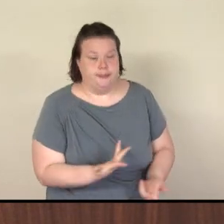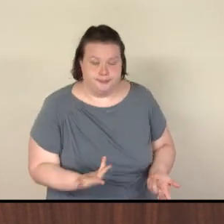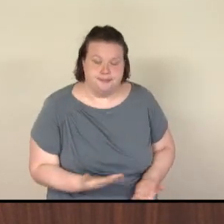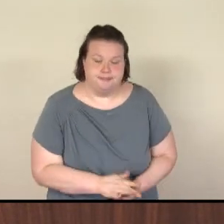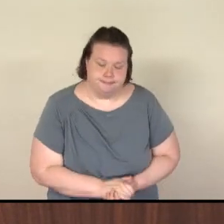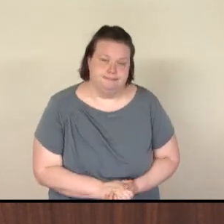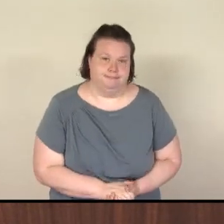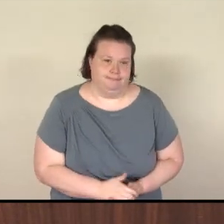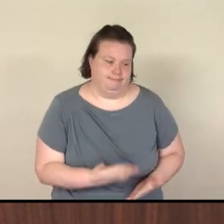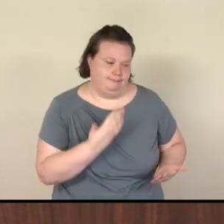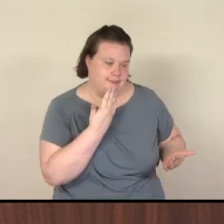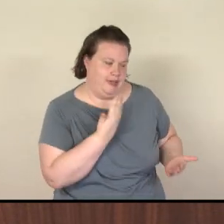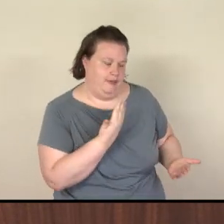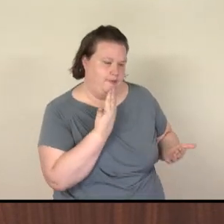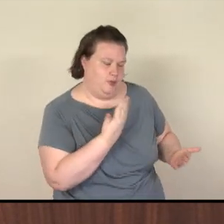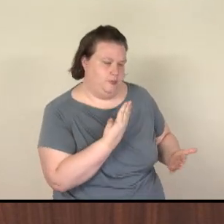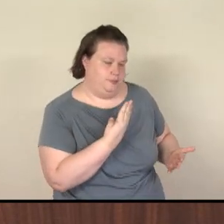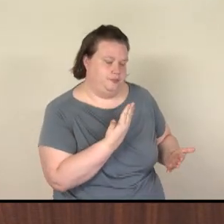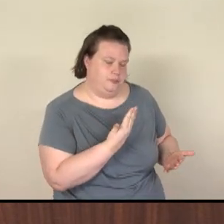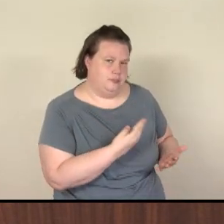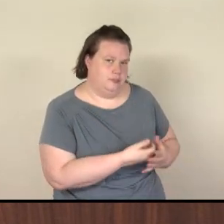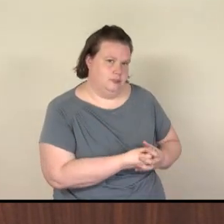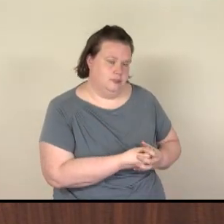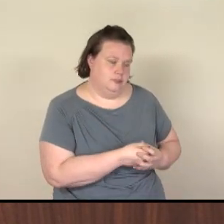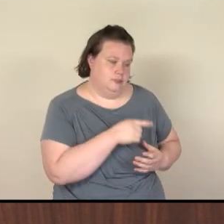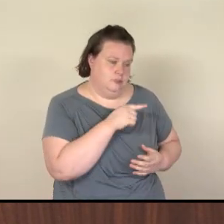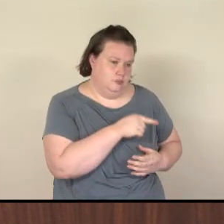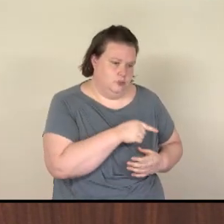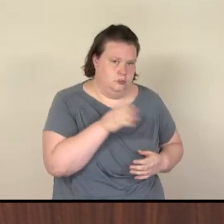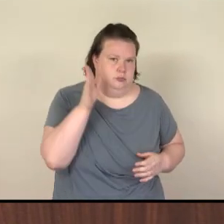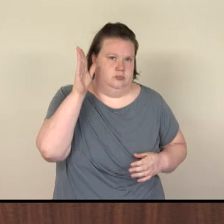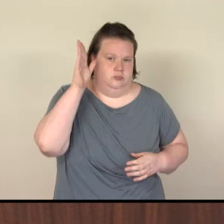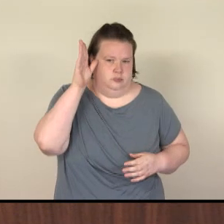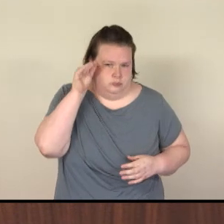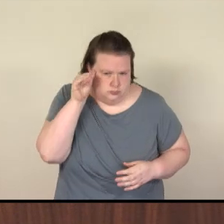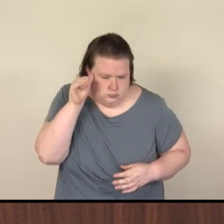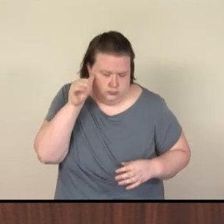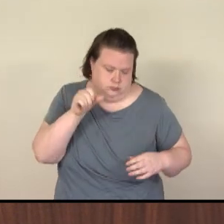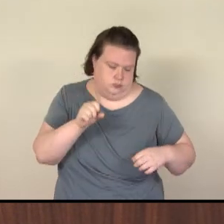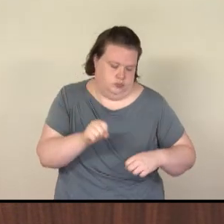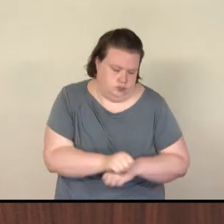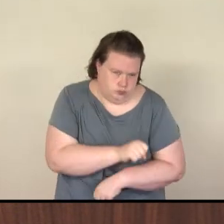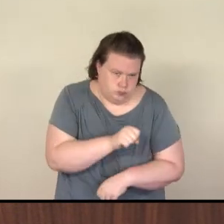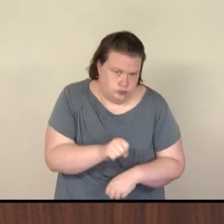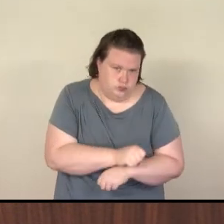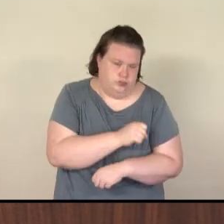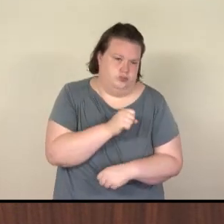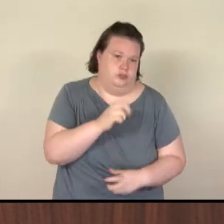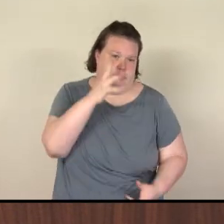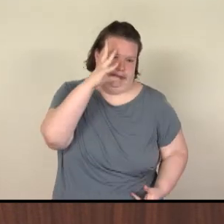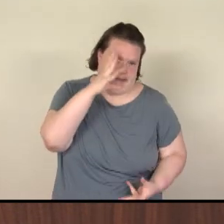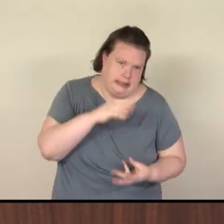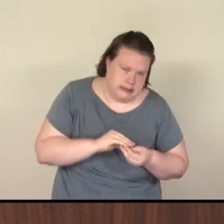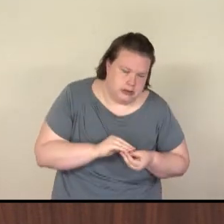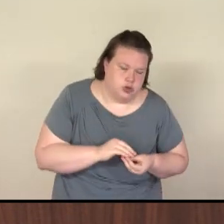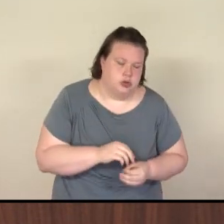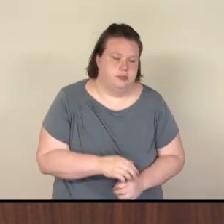so I am so thankful for your diligence, your